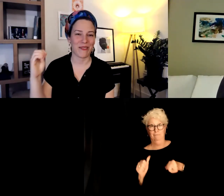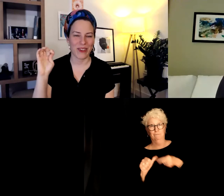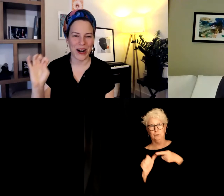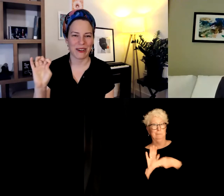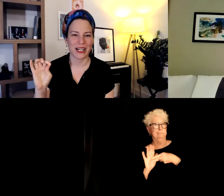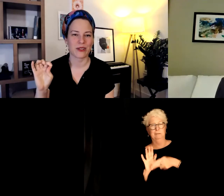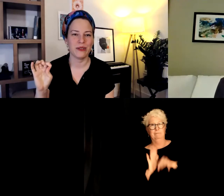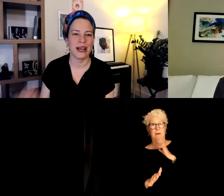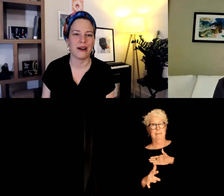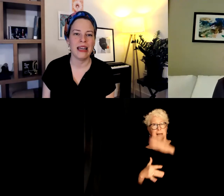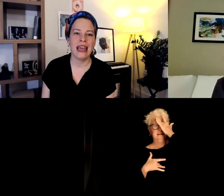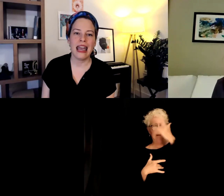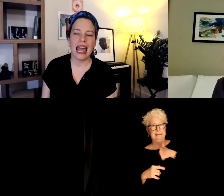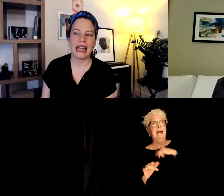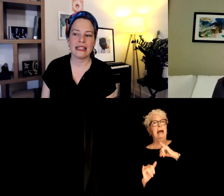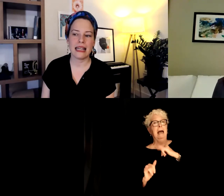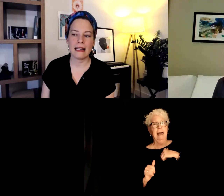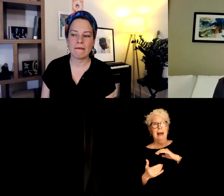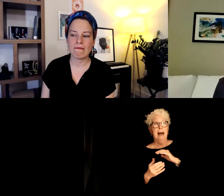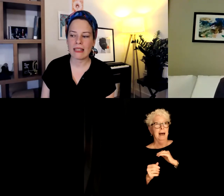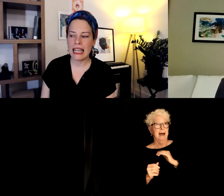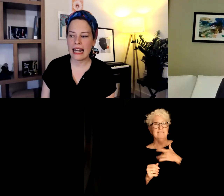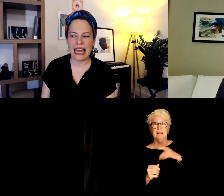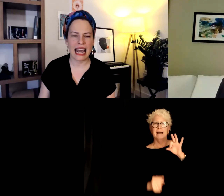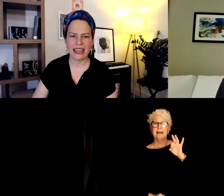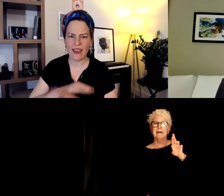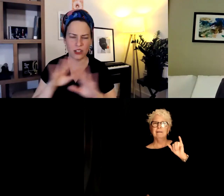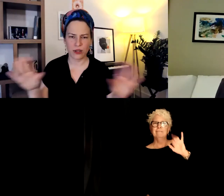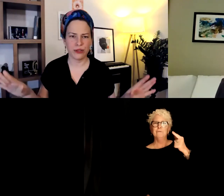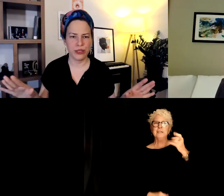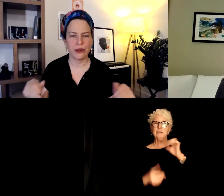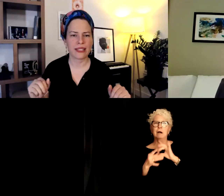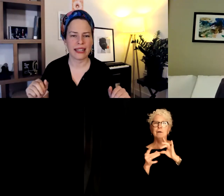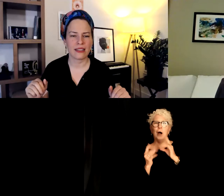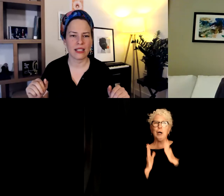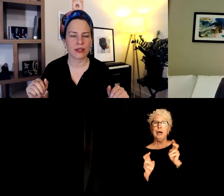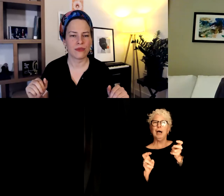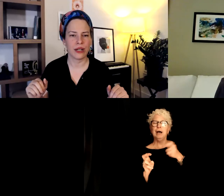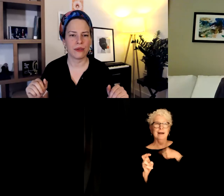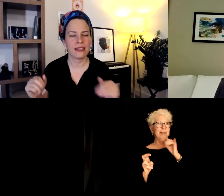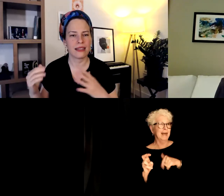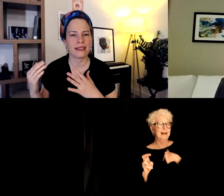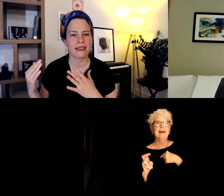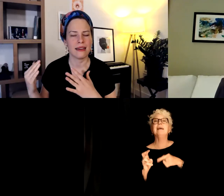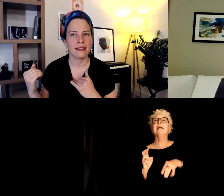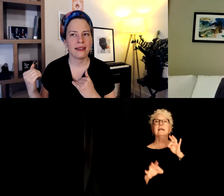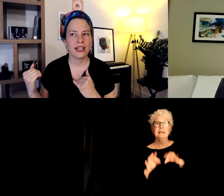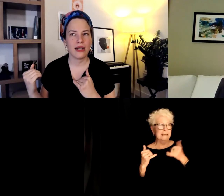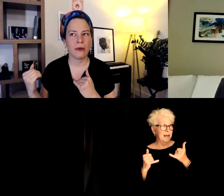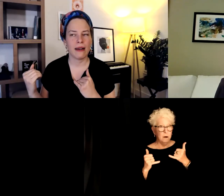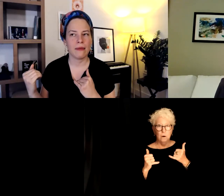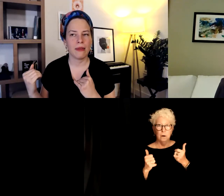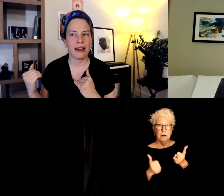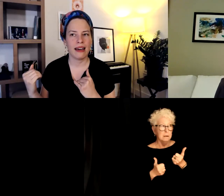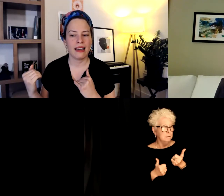like very, very true now. And I think that's true. You know, it's like, it's sort of, you know, it's like the, you